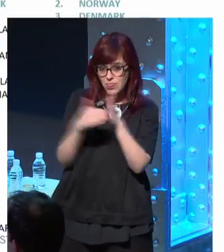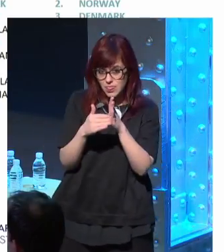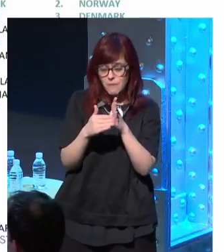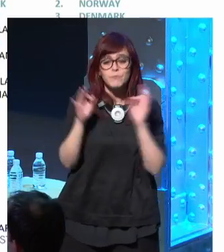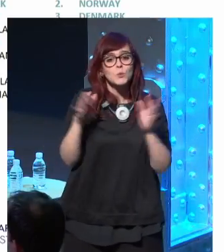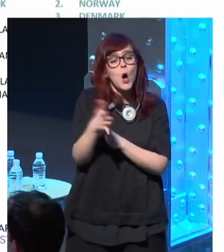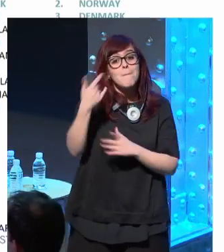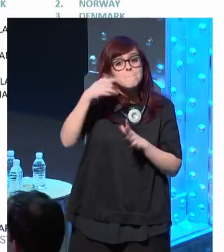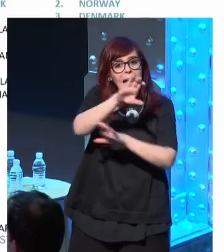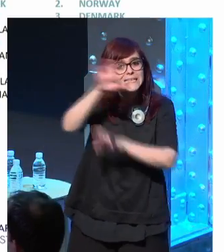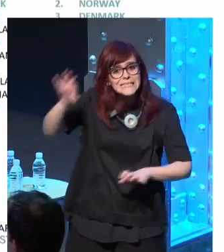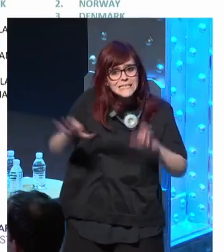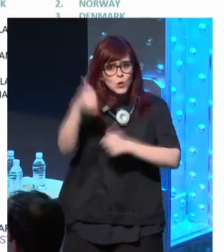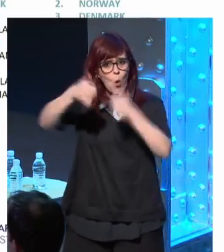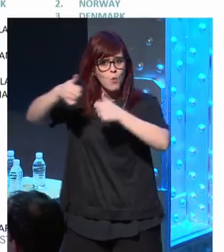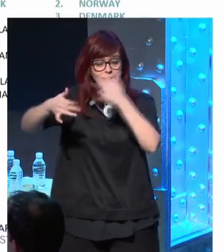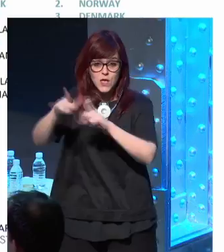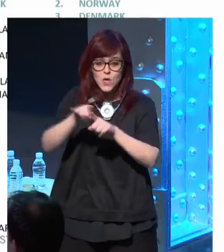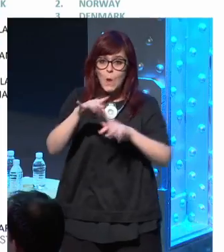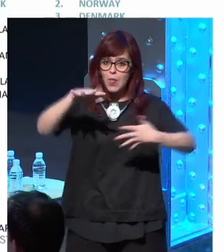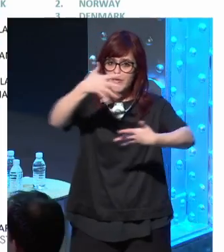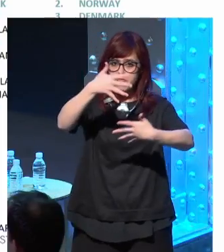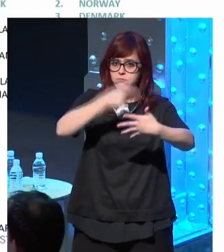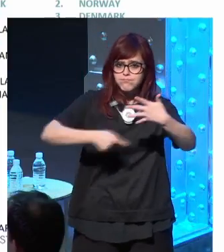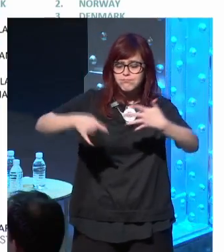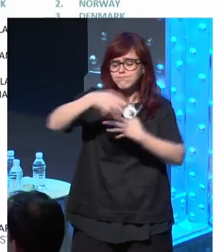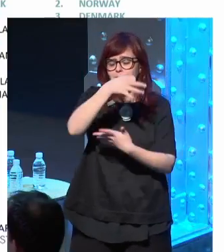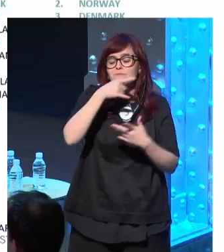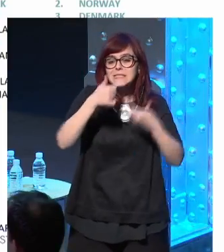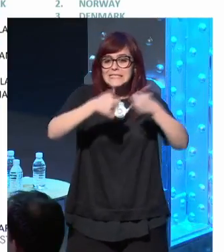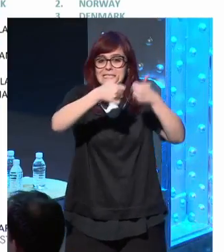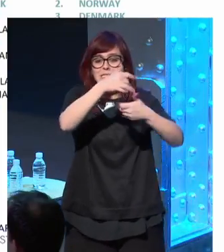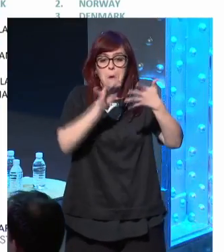competing in the top 10. As Ragnhild also mentioned, this is one